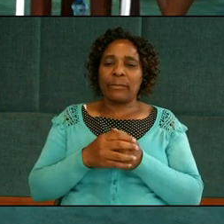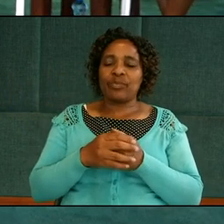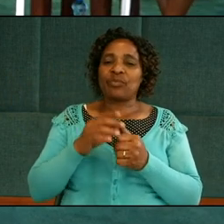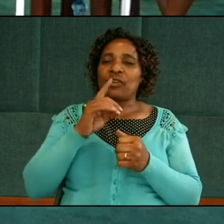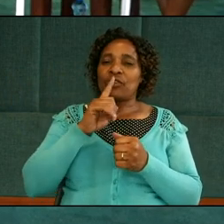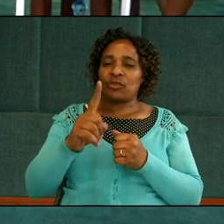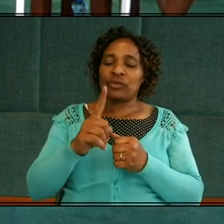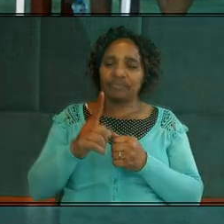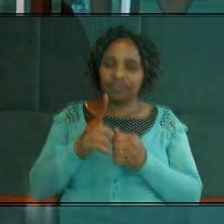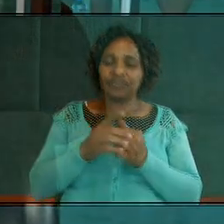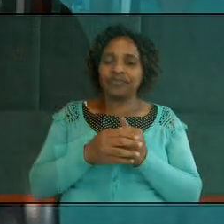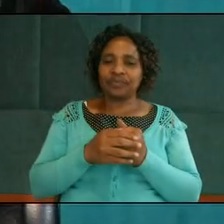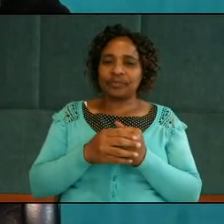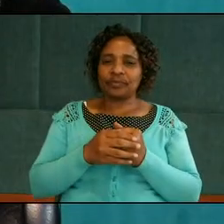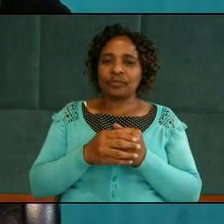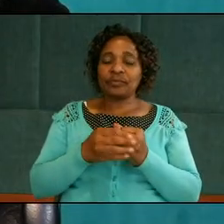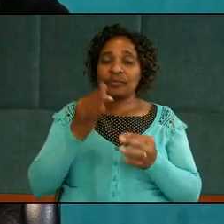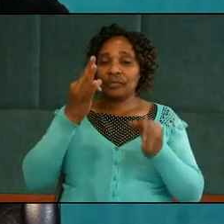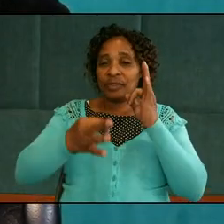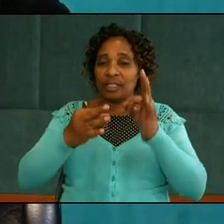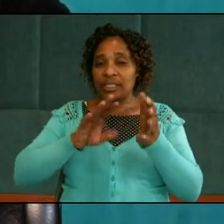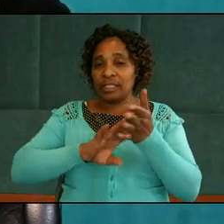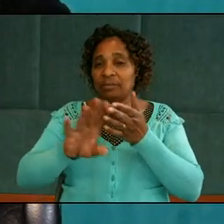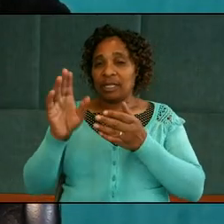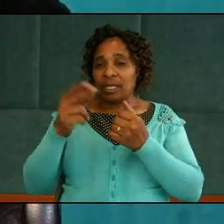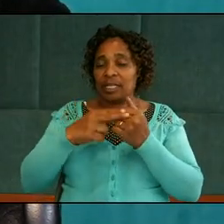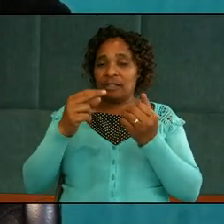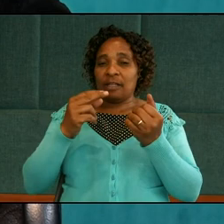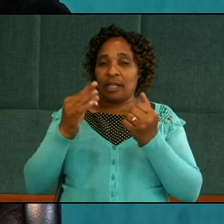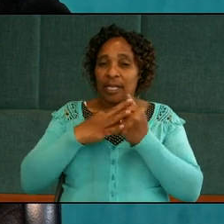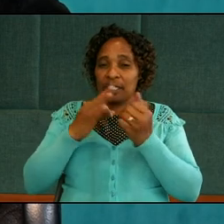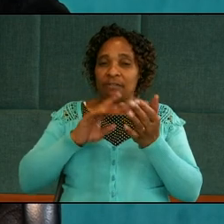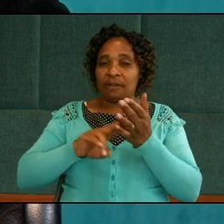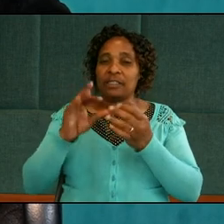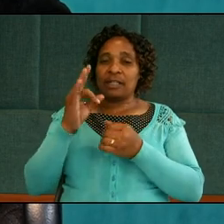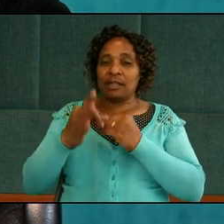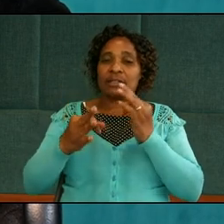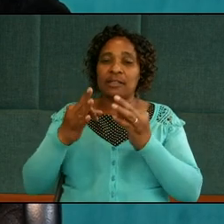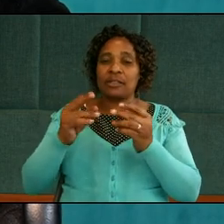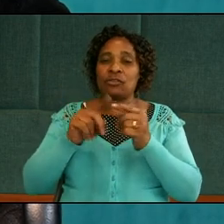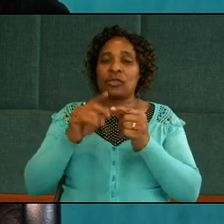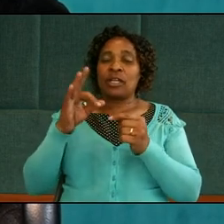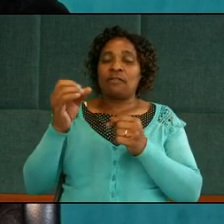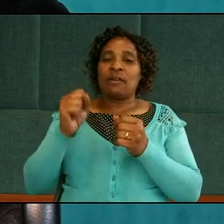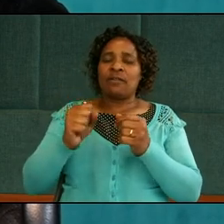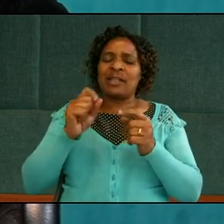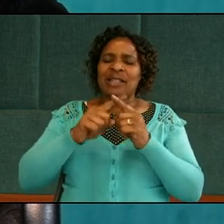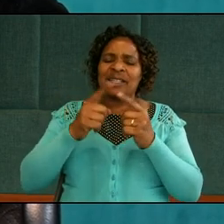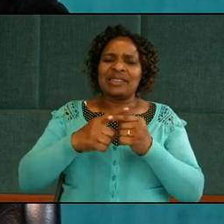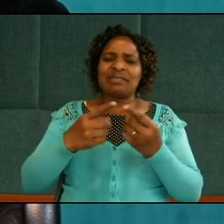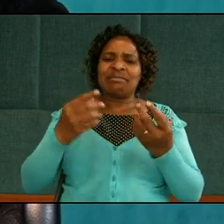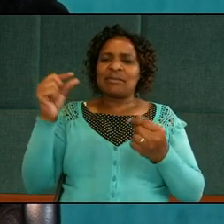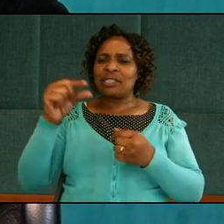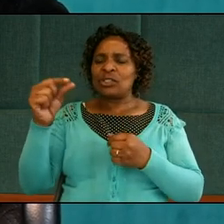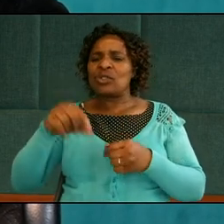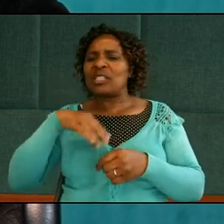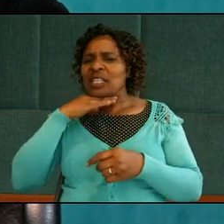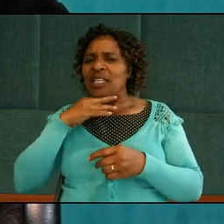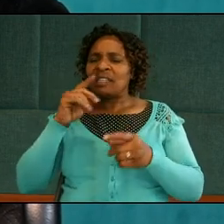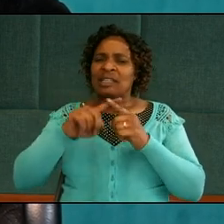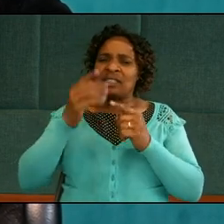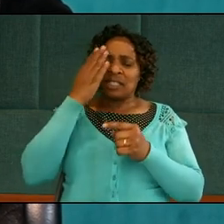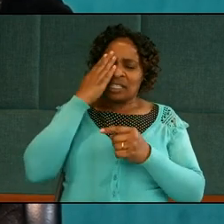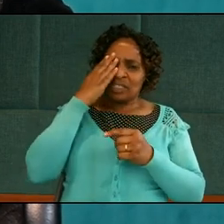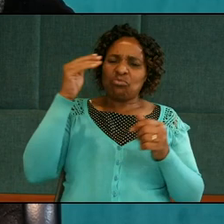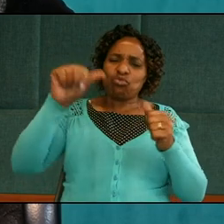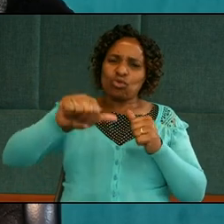35. So Judges chapter 8, verse 33 to 35 says, no sooner had Gideon died than the Israelites again prostituted